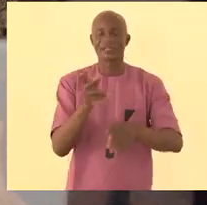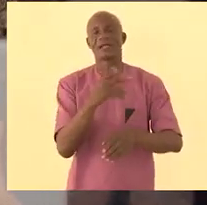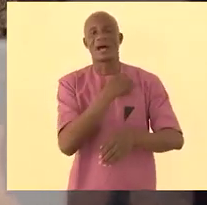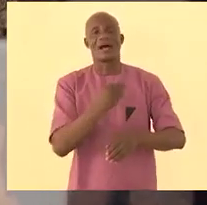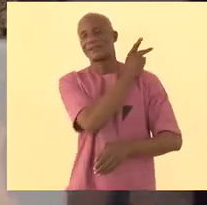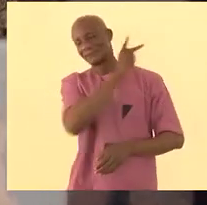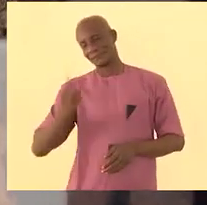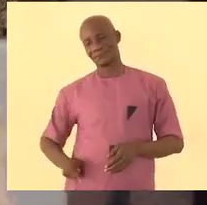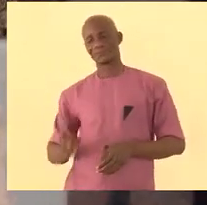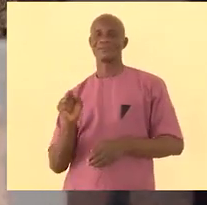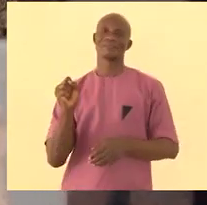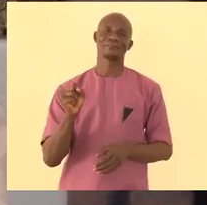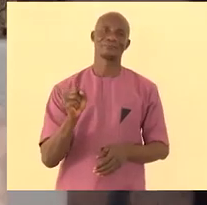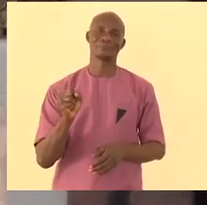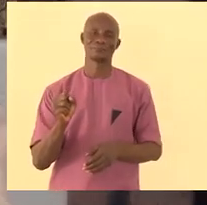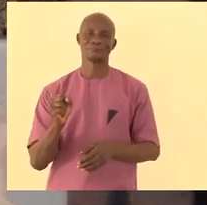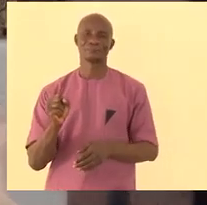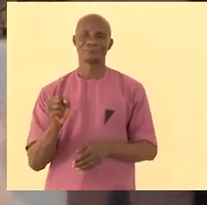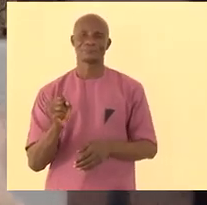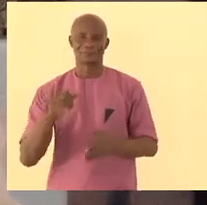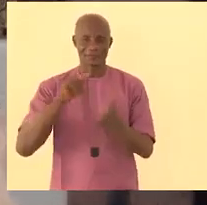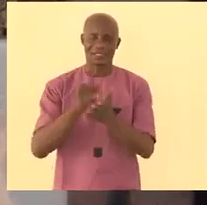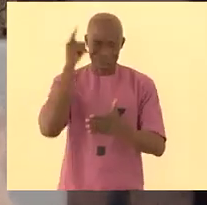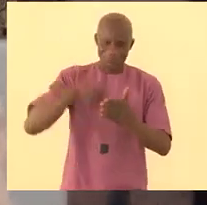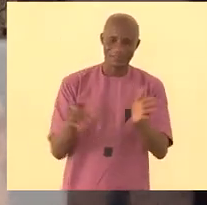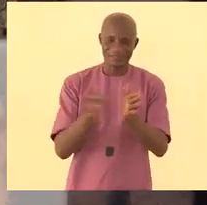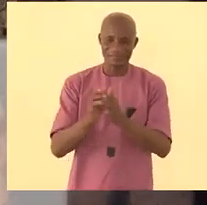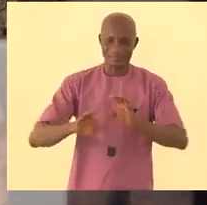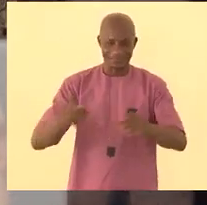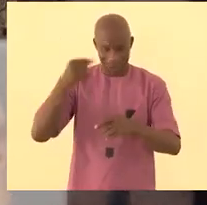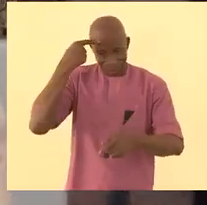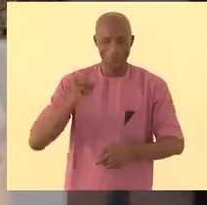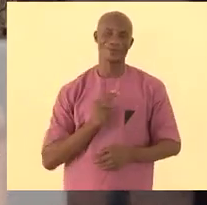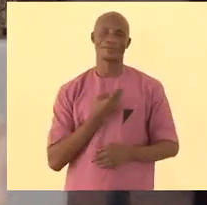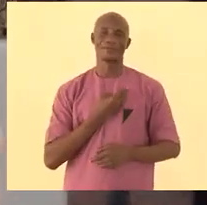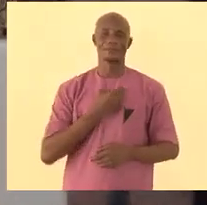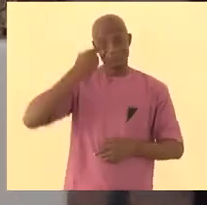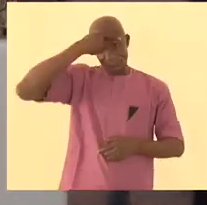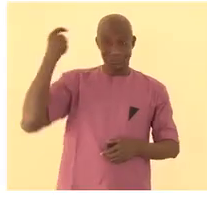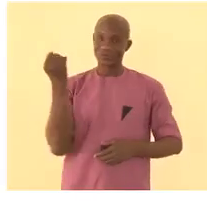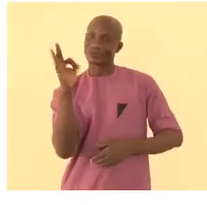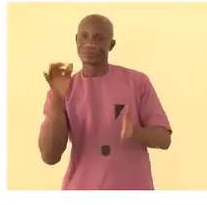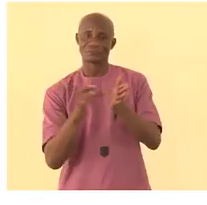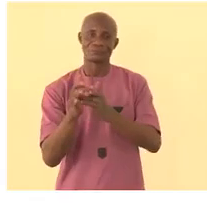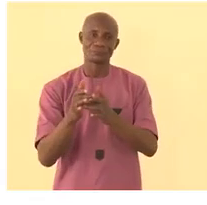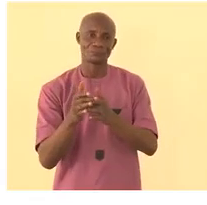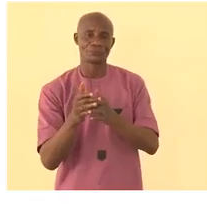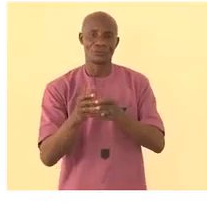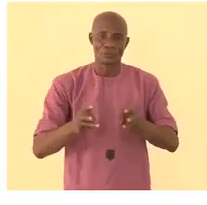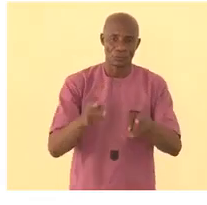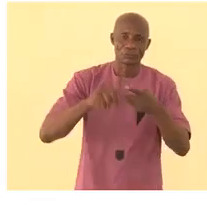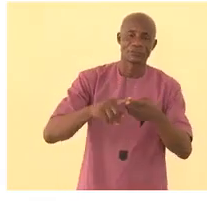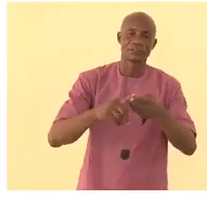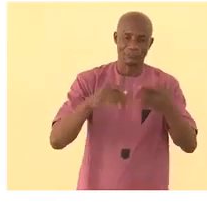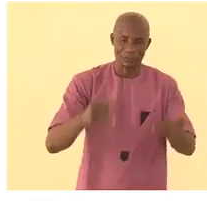and kings. That is what he has made done for us. He has made of us. And because of Jesus, access